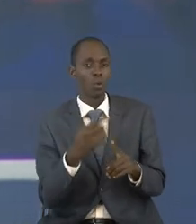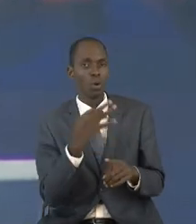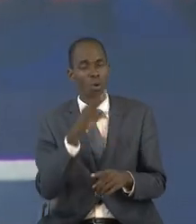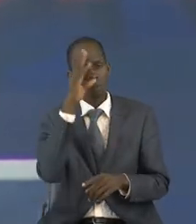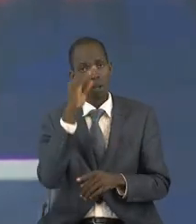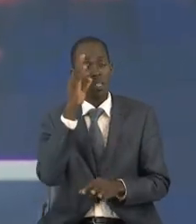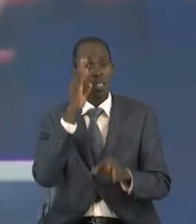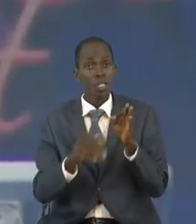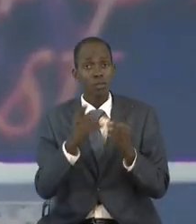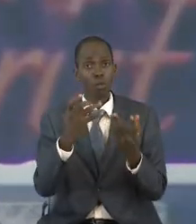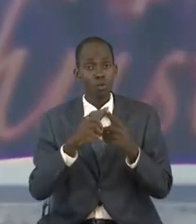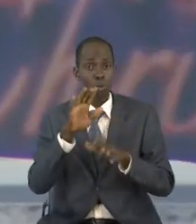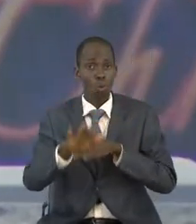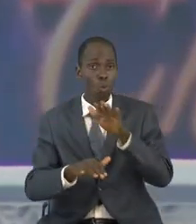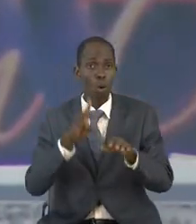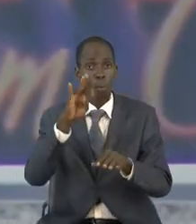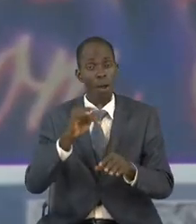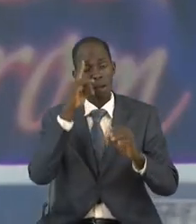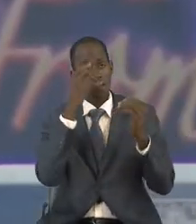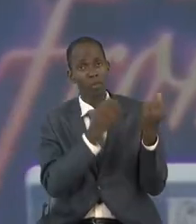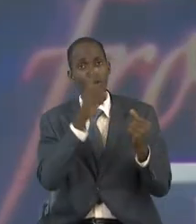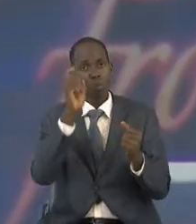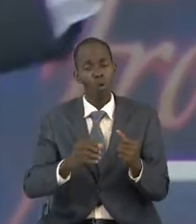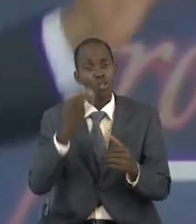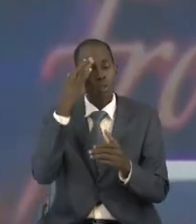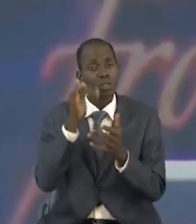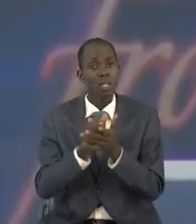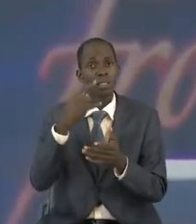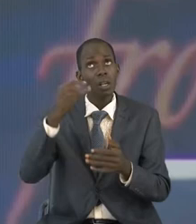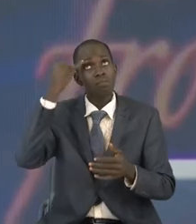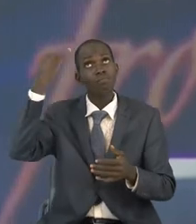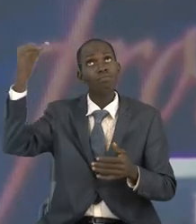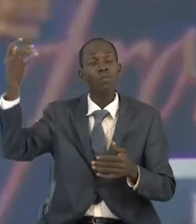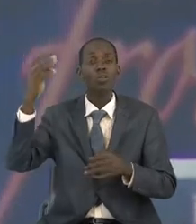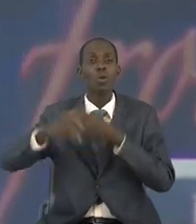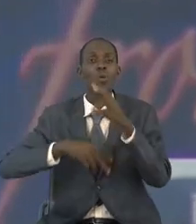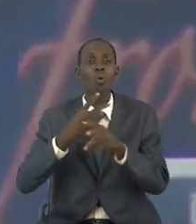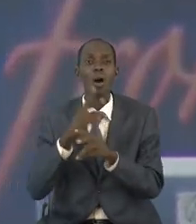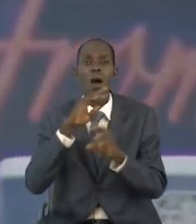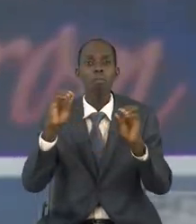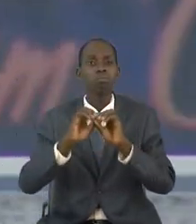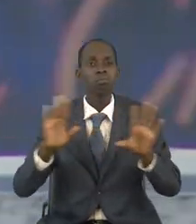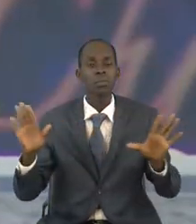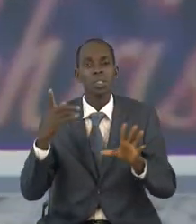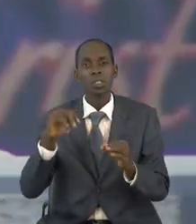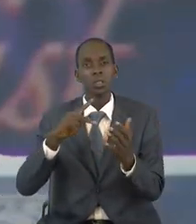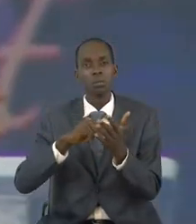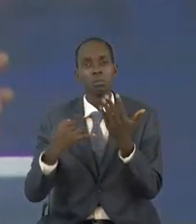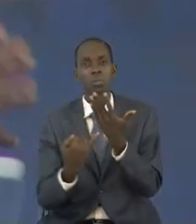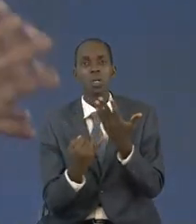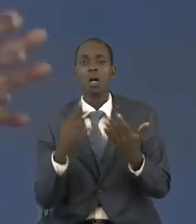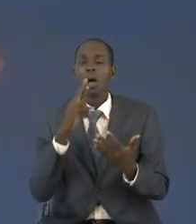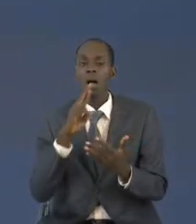fully persuaded that the ideas of the world, they are nothing, and the projects of the world in comparison